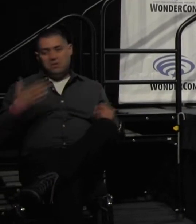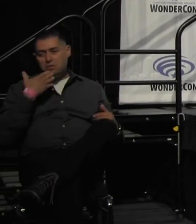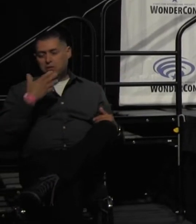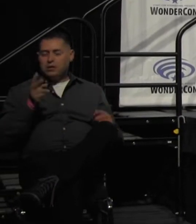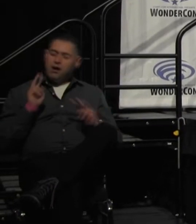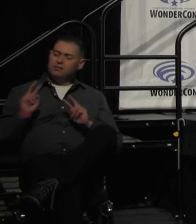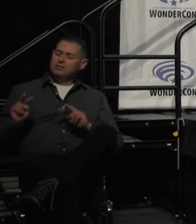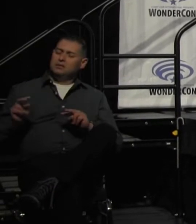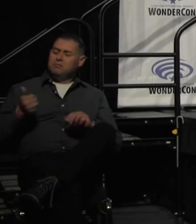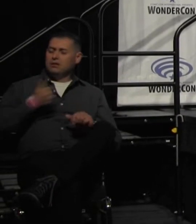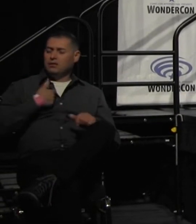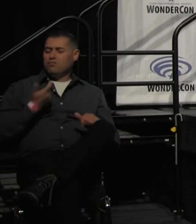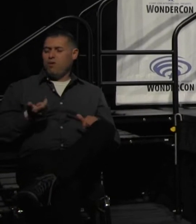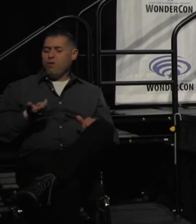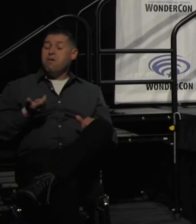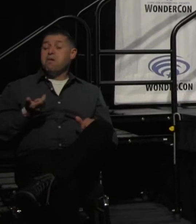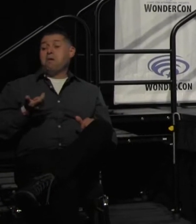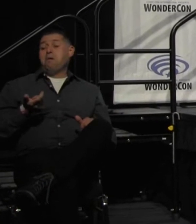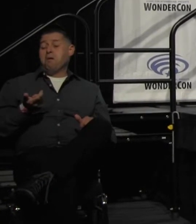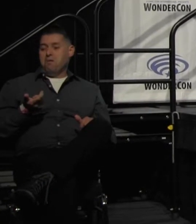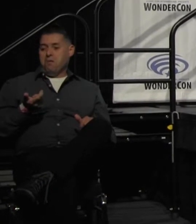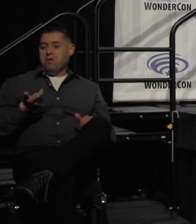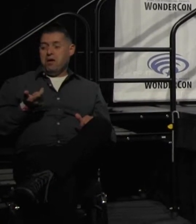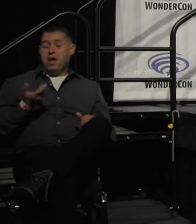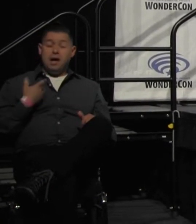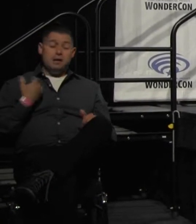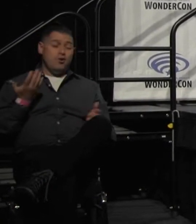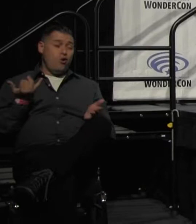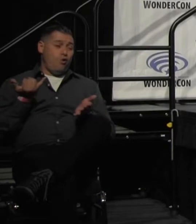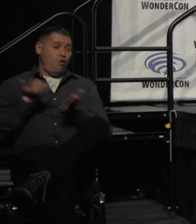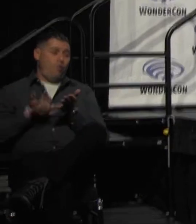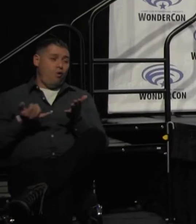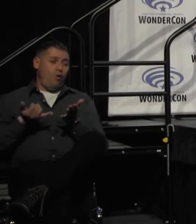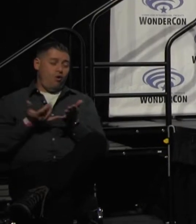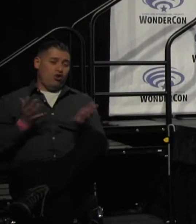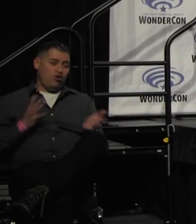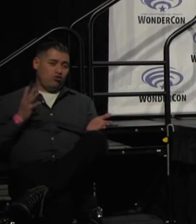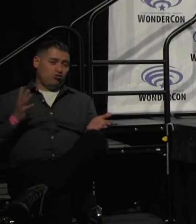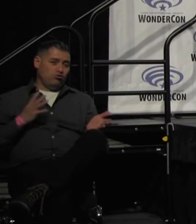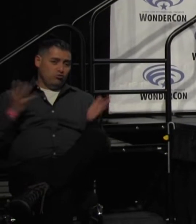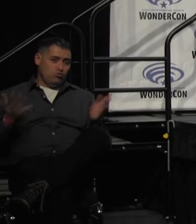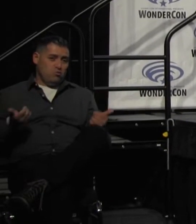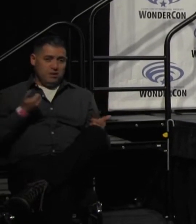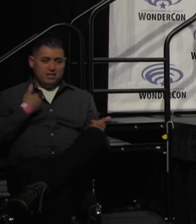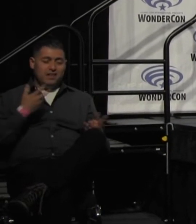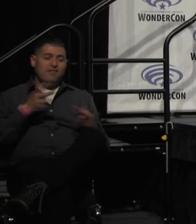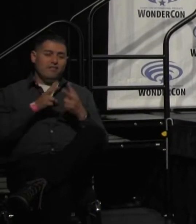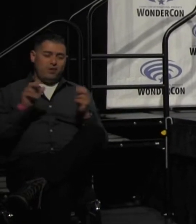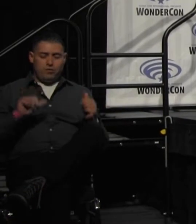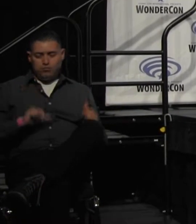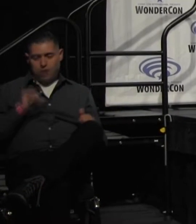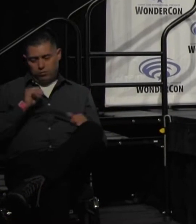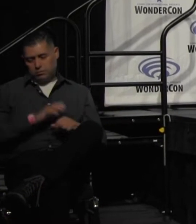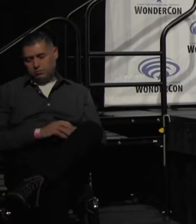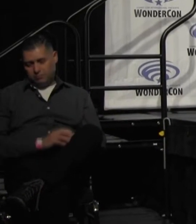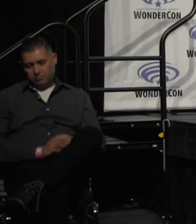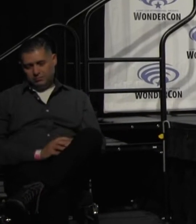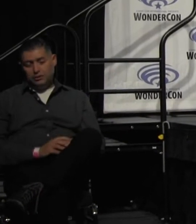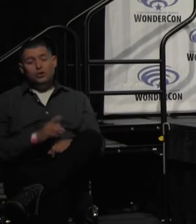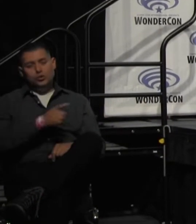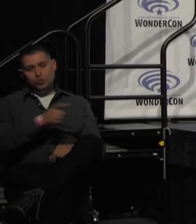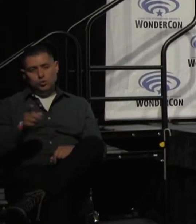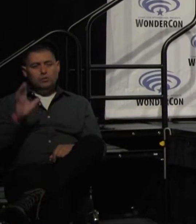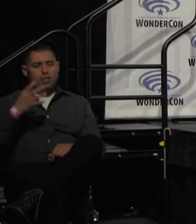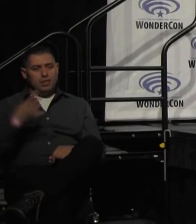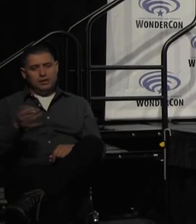and as an art connoisseur, I'm quite proud of it. I think it's very good, and you will be